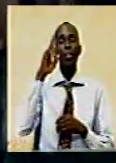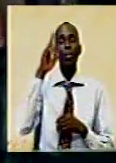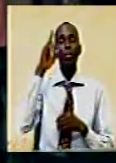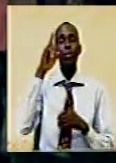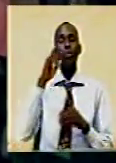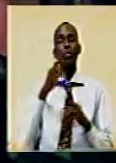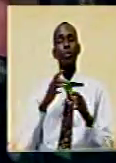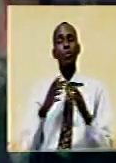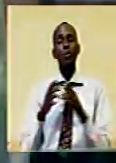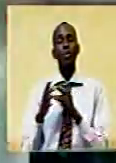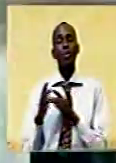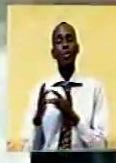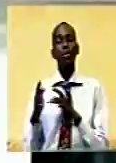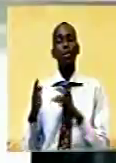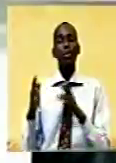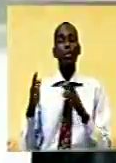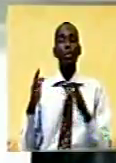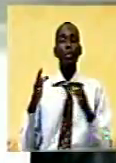Thank you,